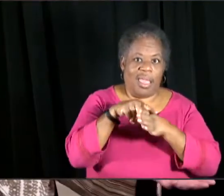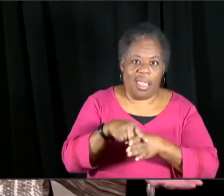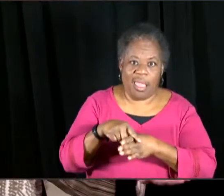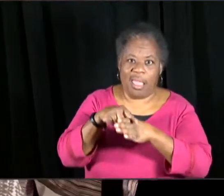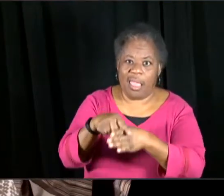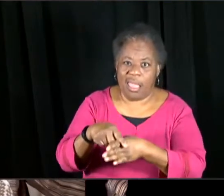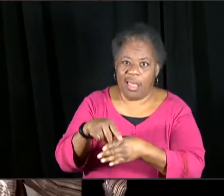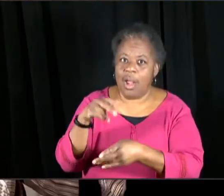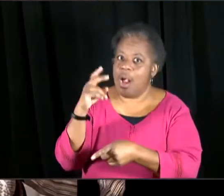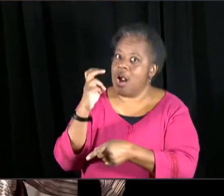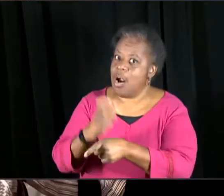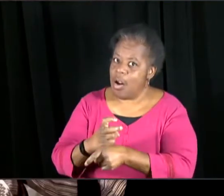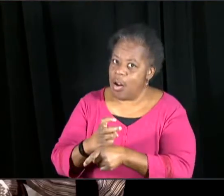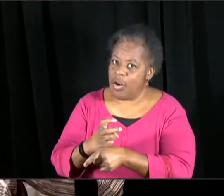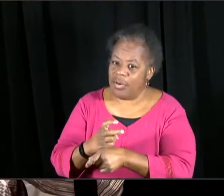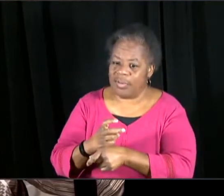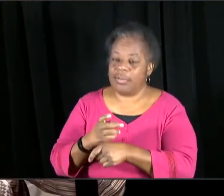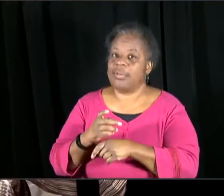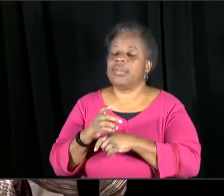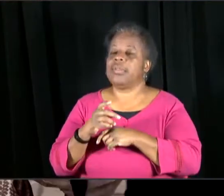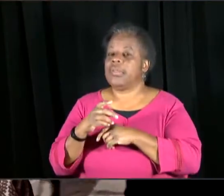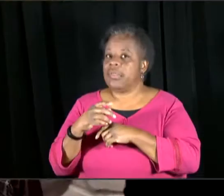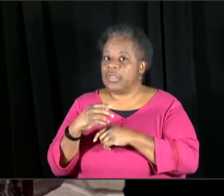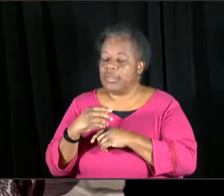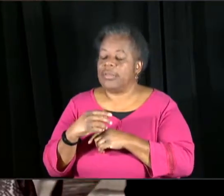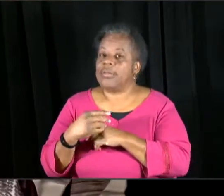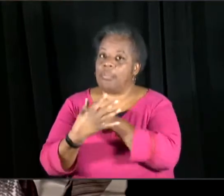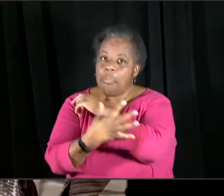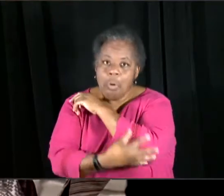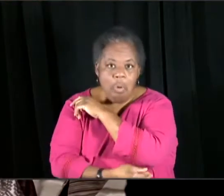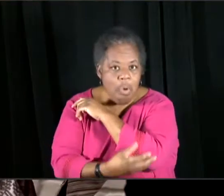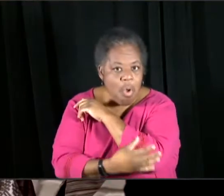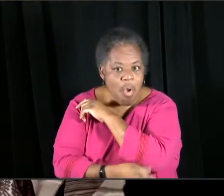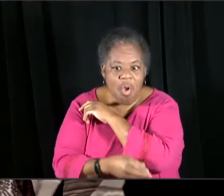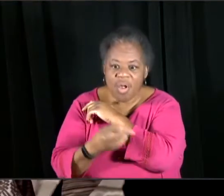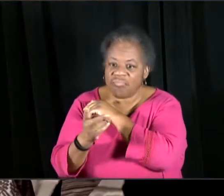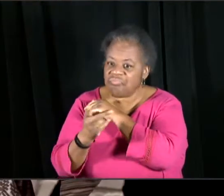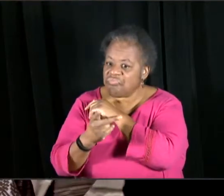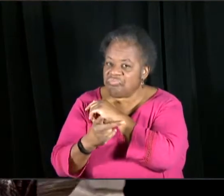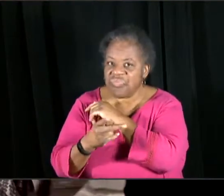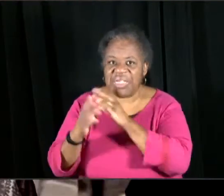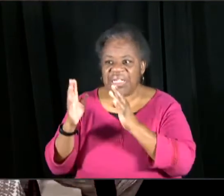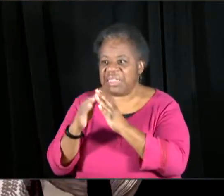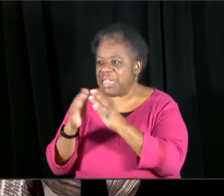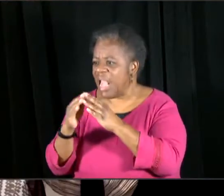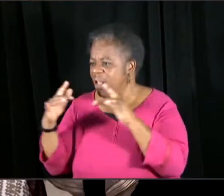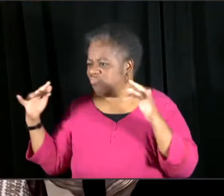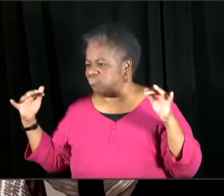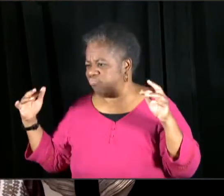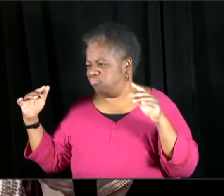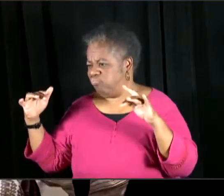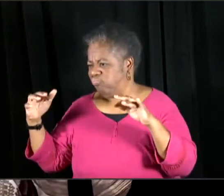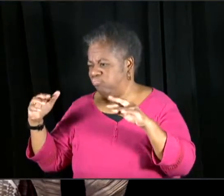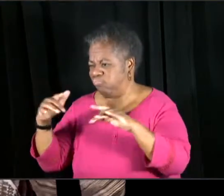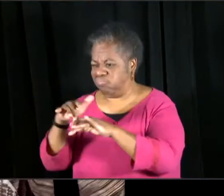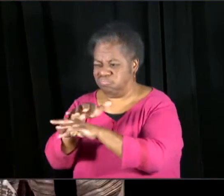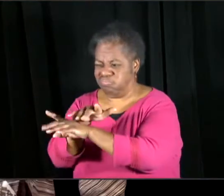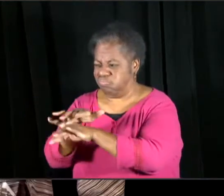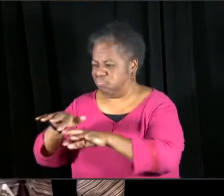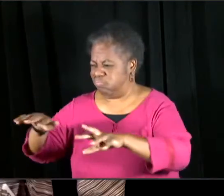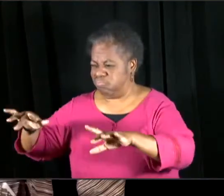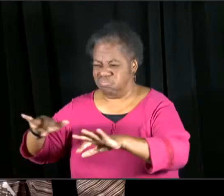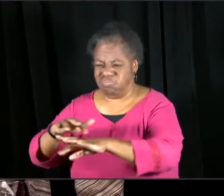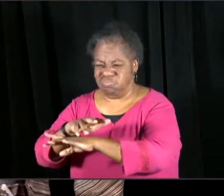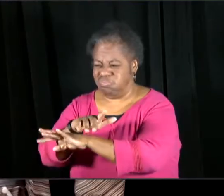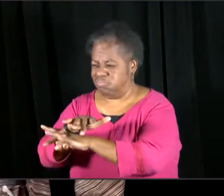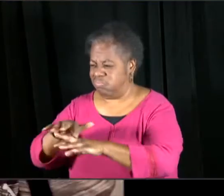They had almost no money, Mary told me. And in a crowded town, after a long and frustrating afternoon knocking